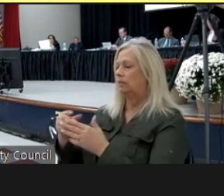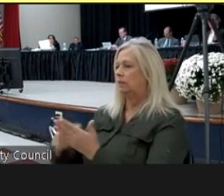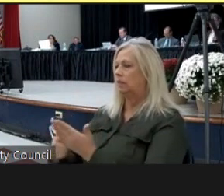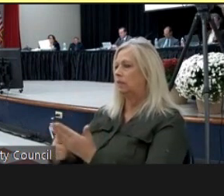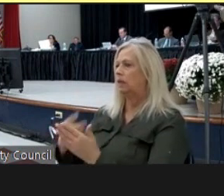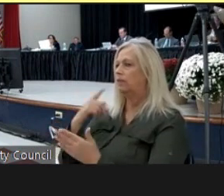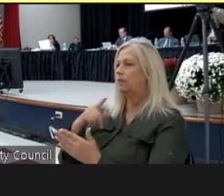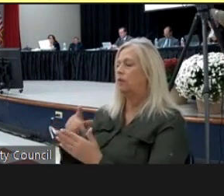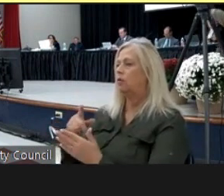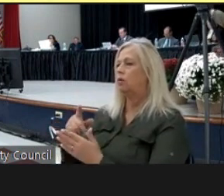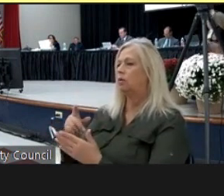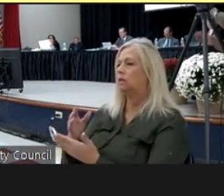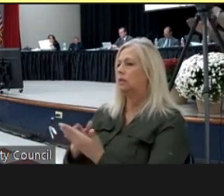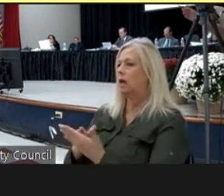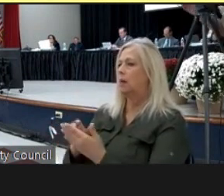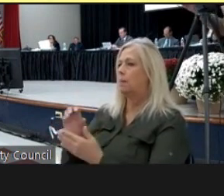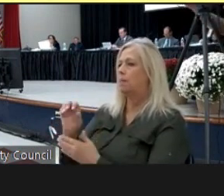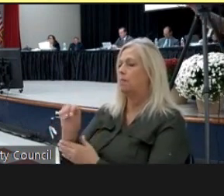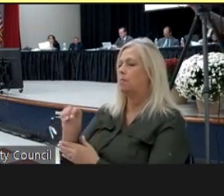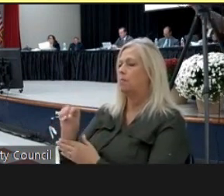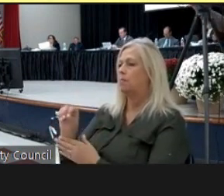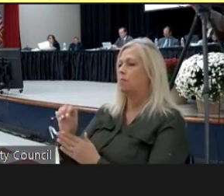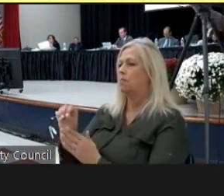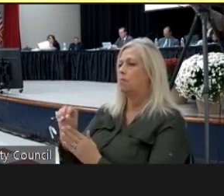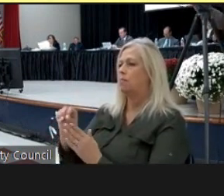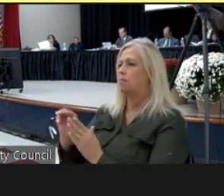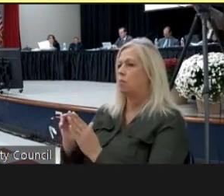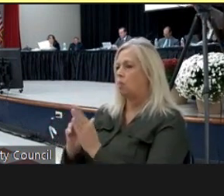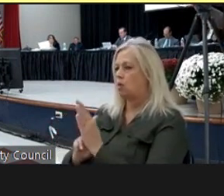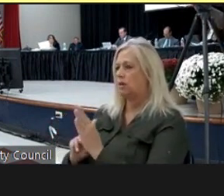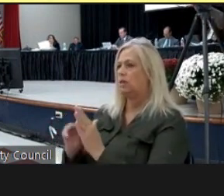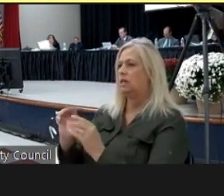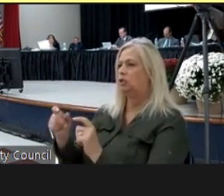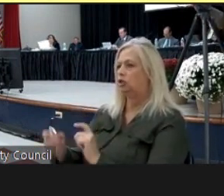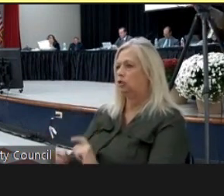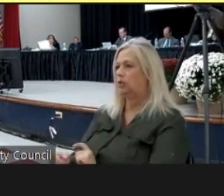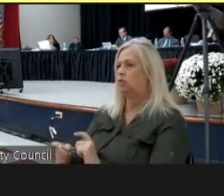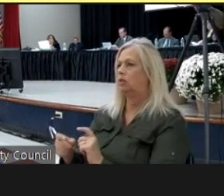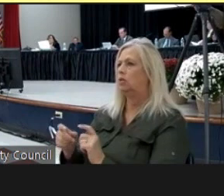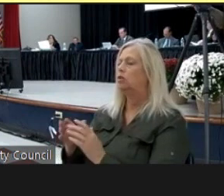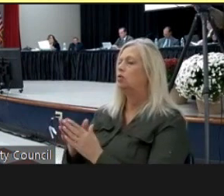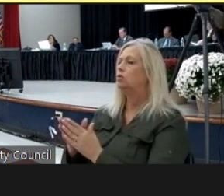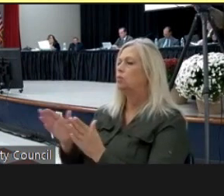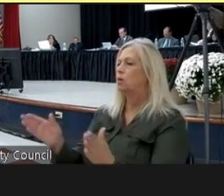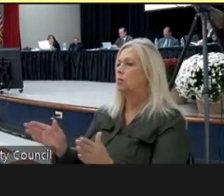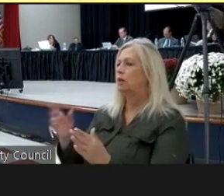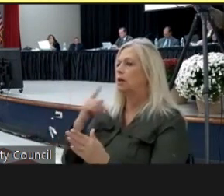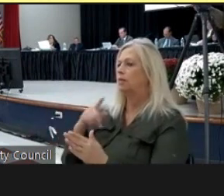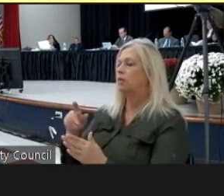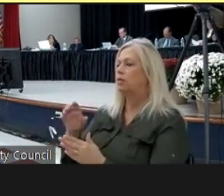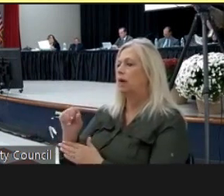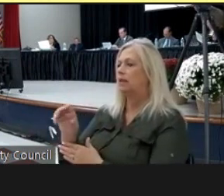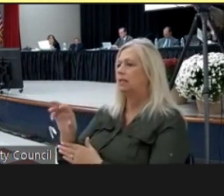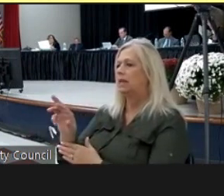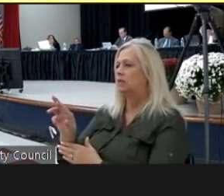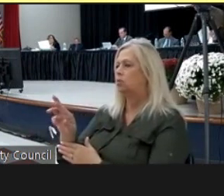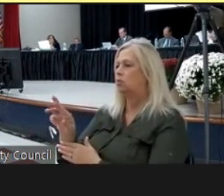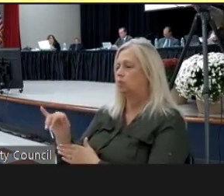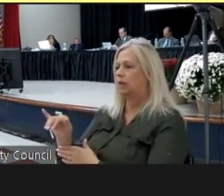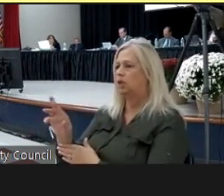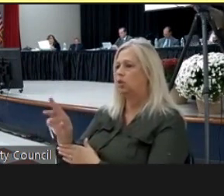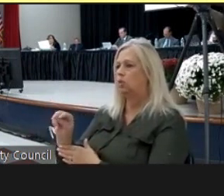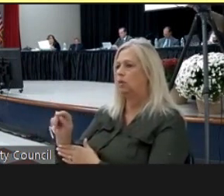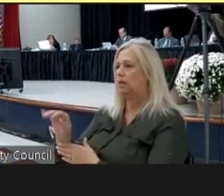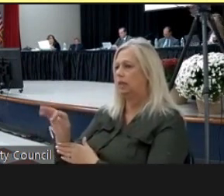potential ordinance changes that would further open up the city to accessory dwelling units. And ADUs, as he'll describe you, are